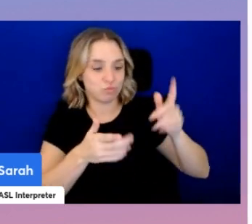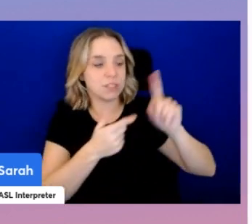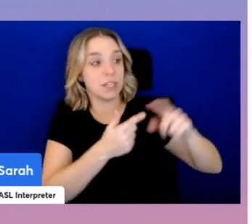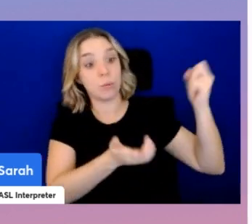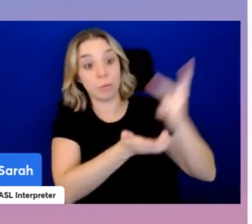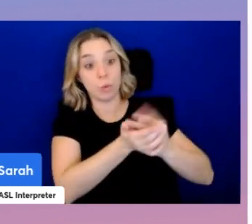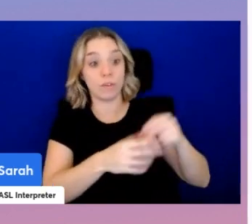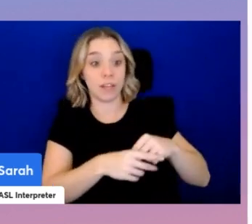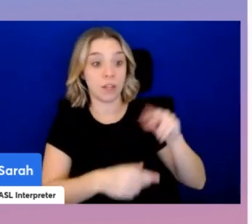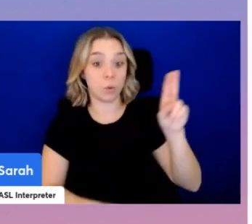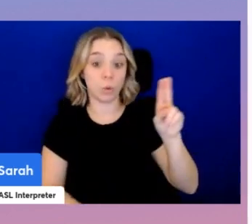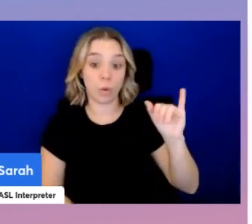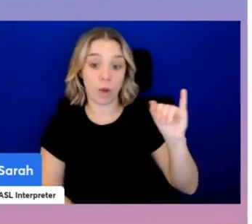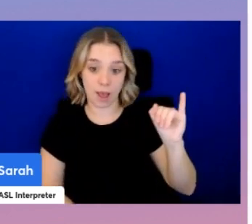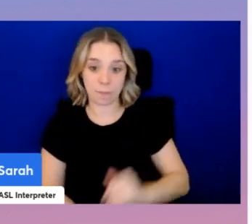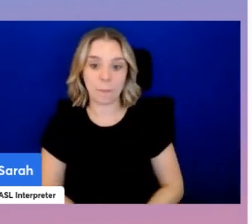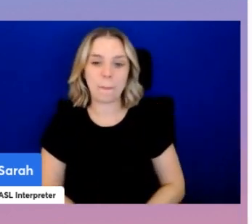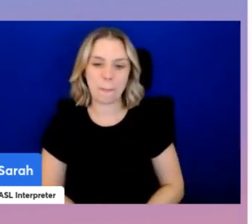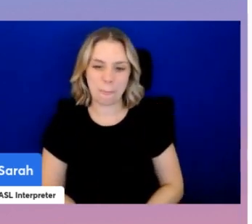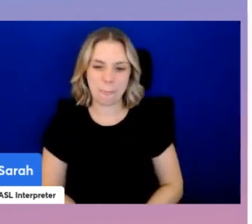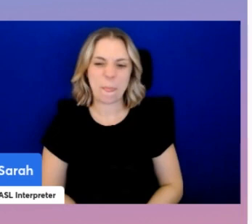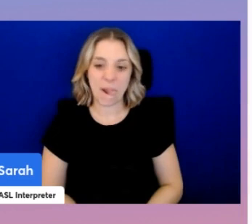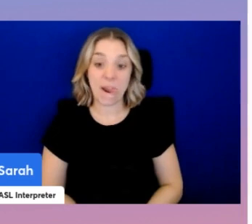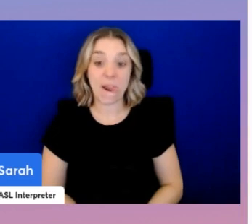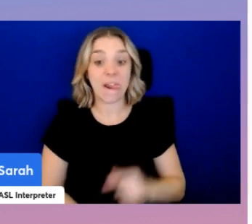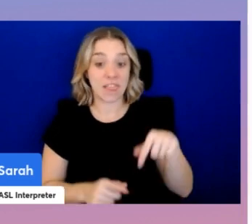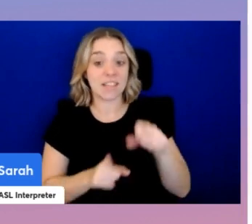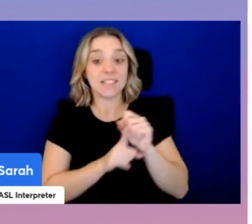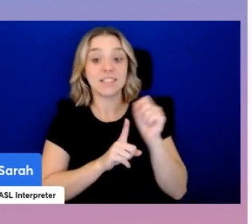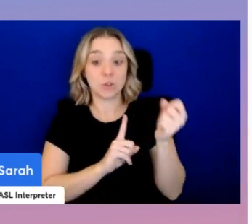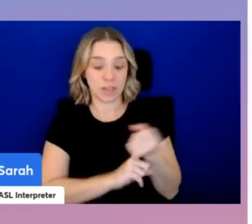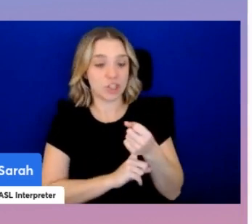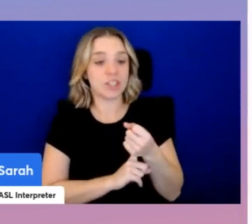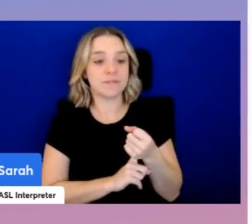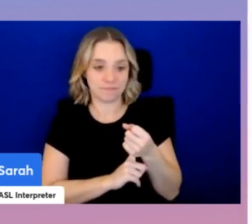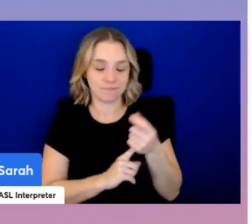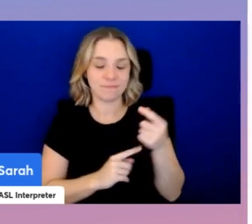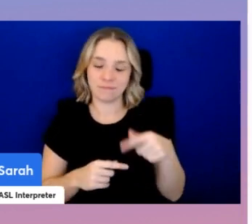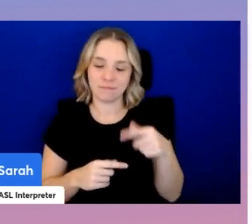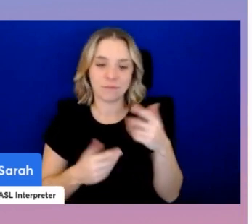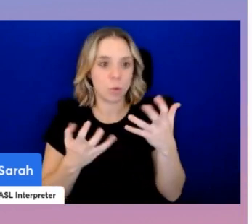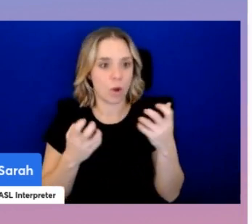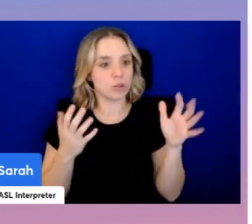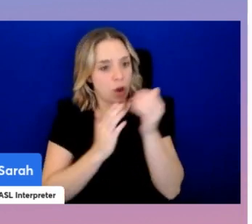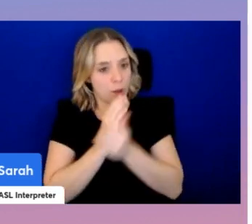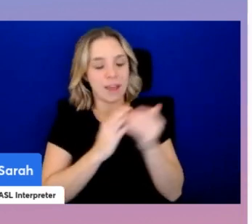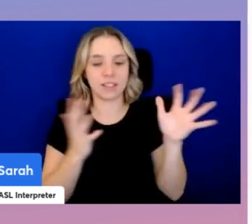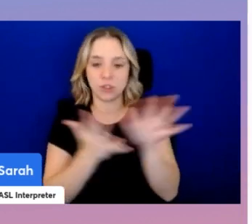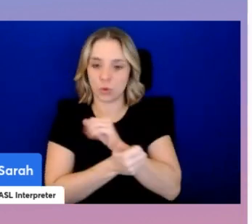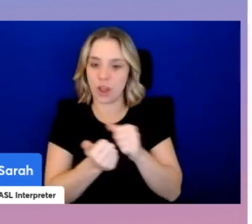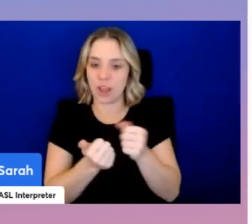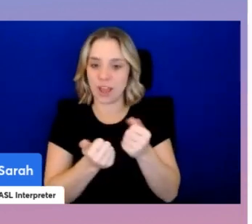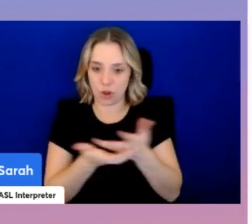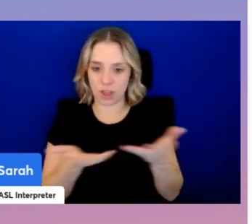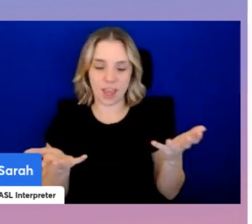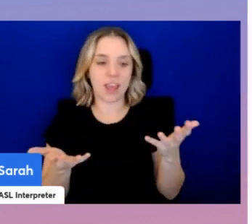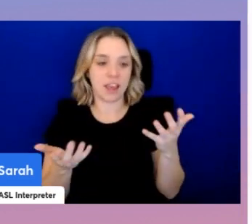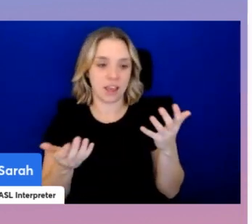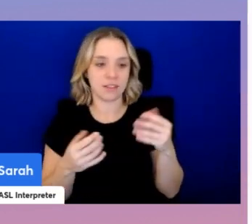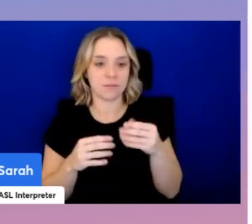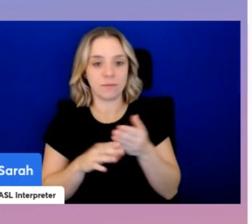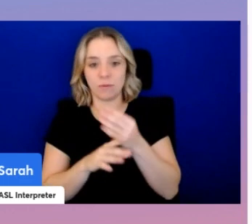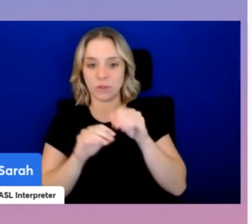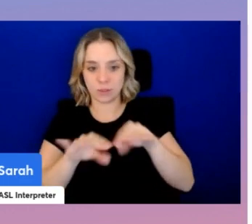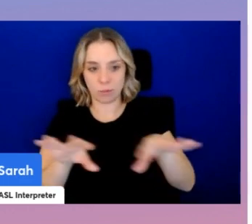UI. In this case, though, we want to automatically destroy anything when the workspace was deployed, so we don't need to actually check for the